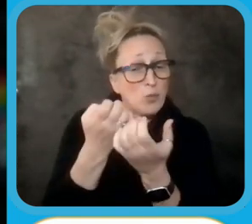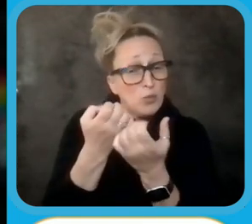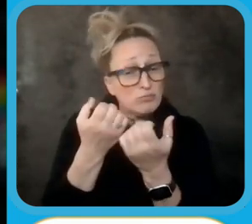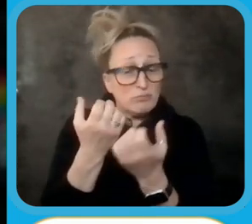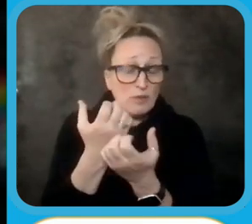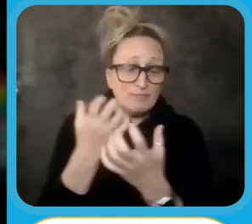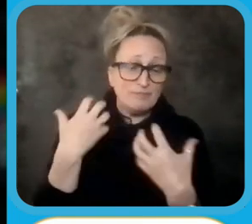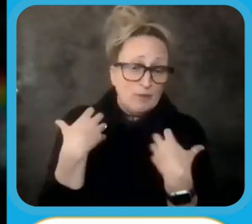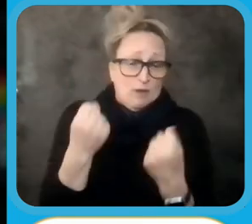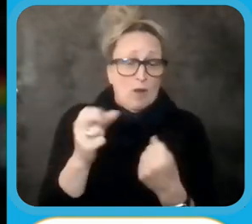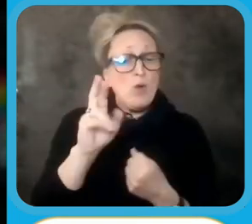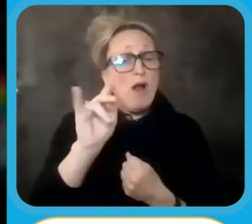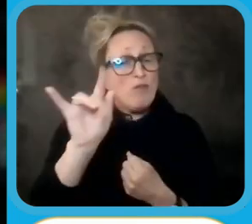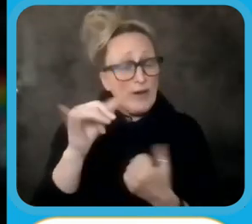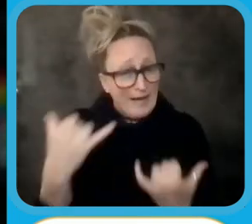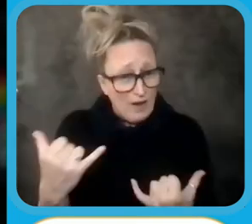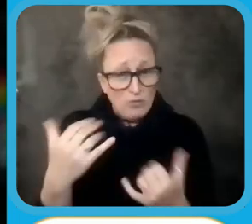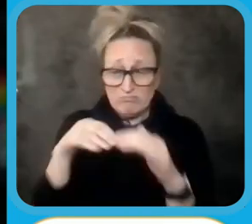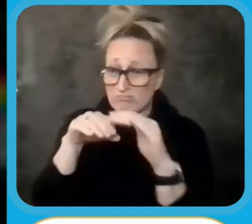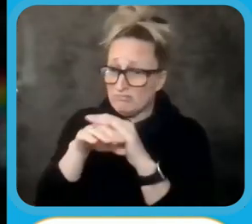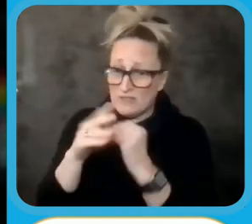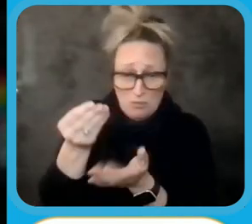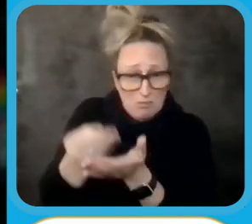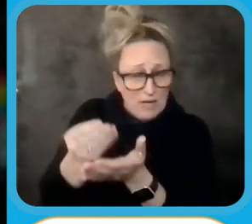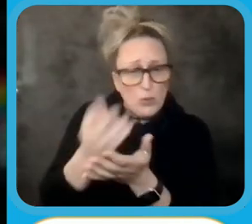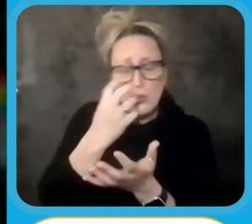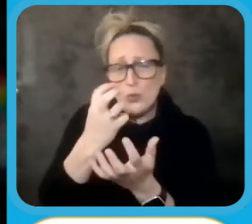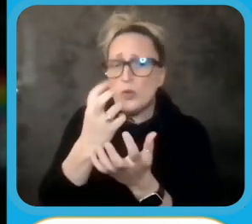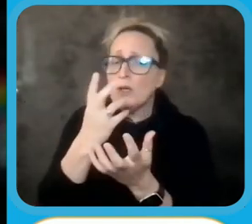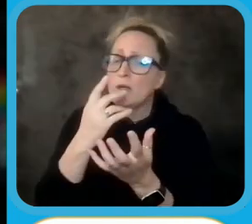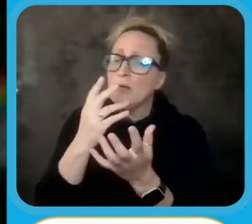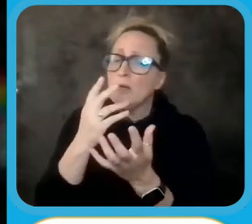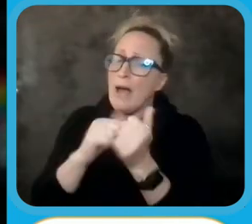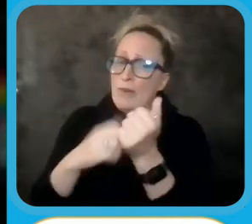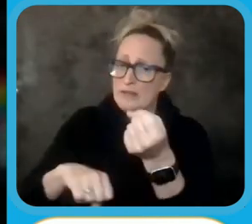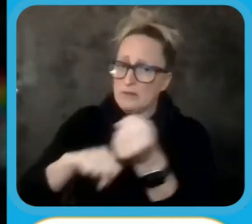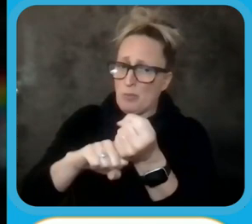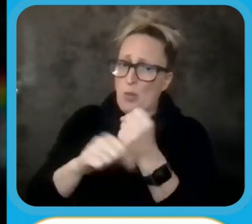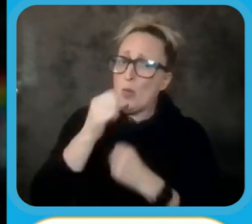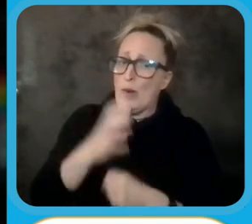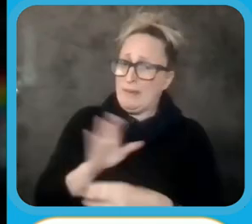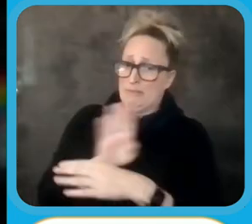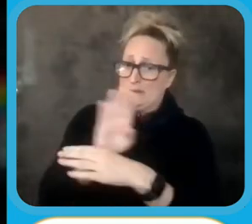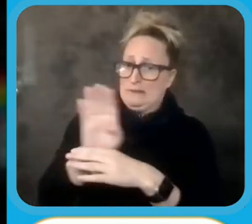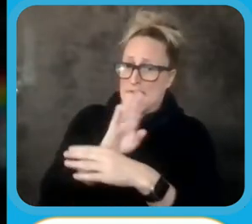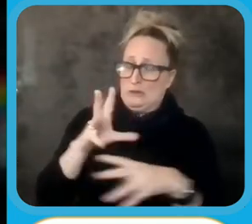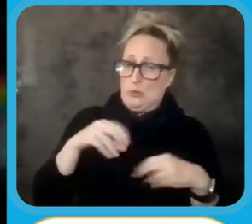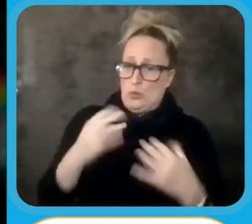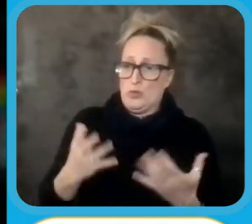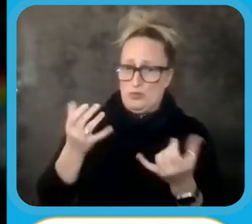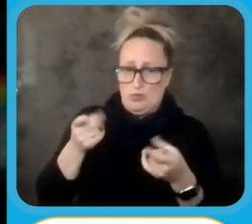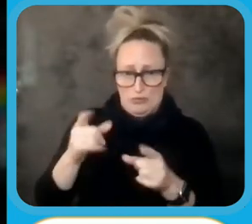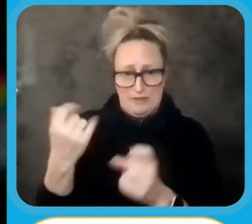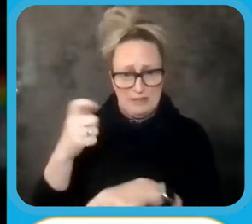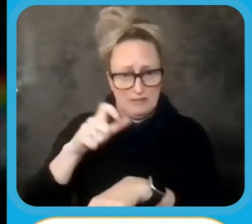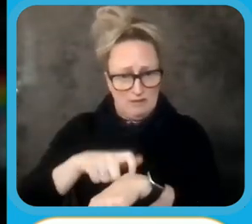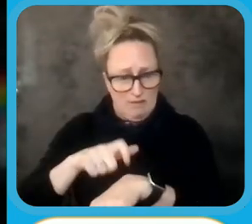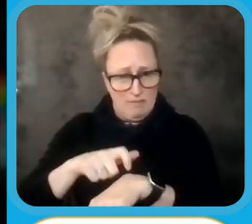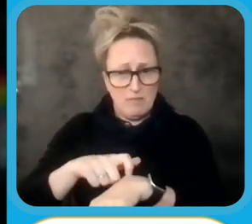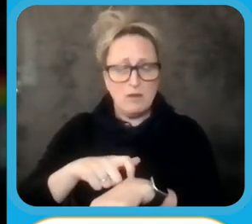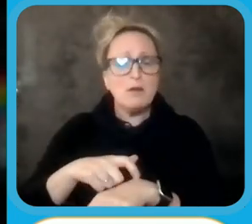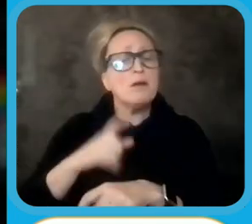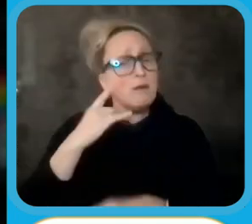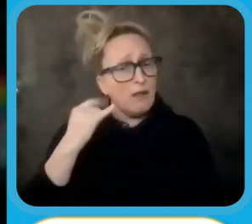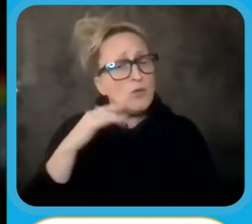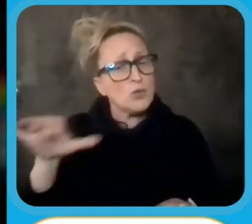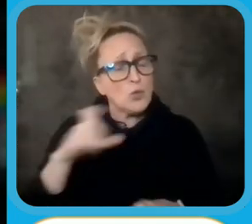that increasing access to capital is one of the most critical ways that we can support women entrepreneurs during this time. And that's what California is doing with the